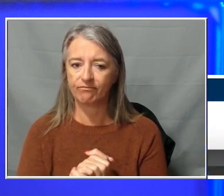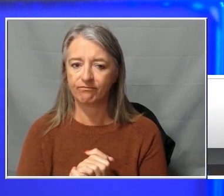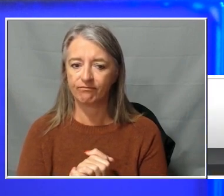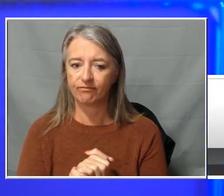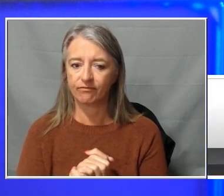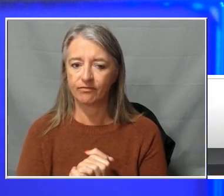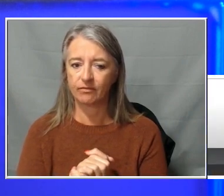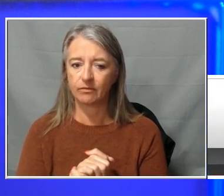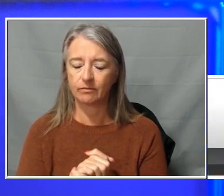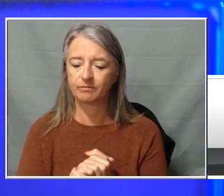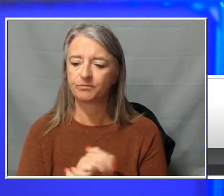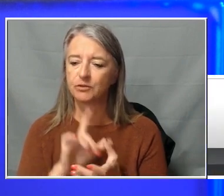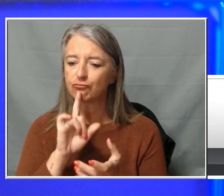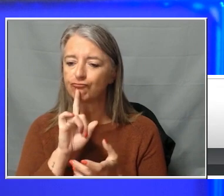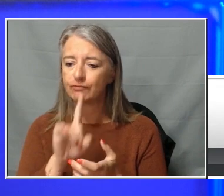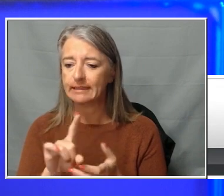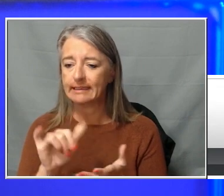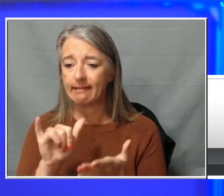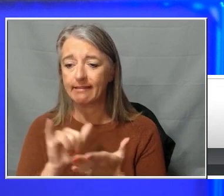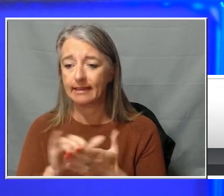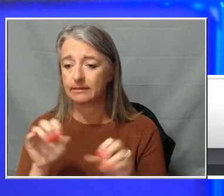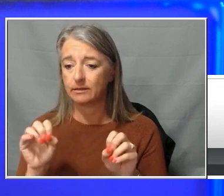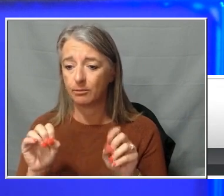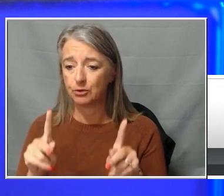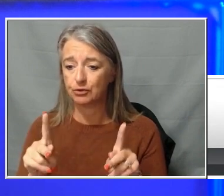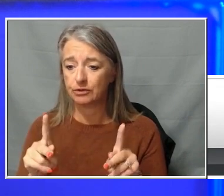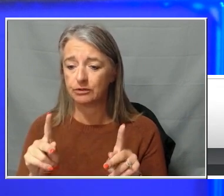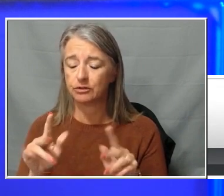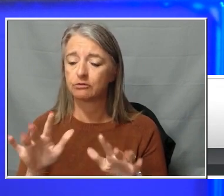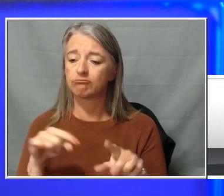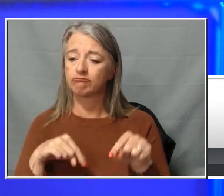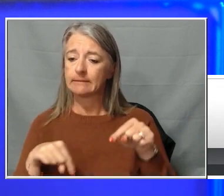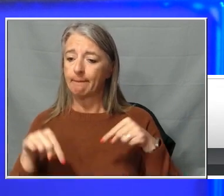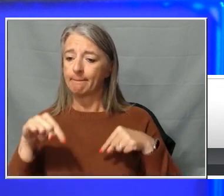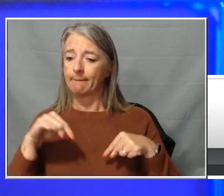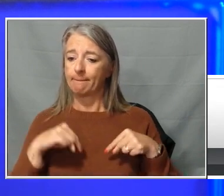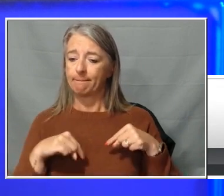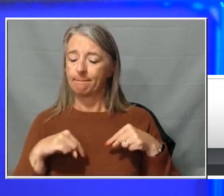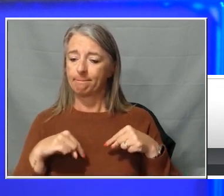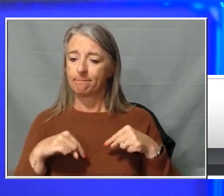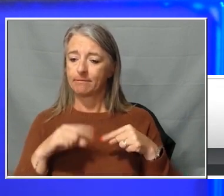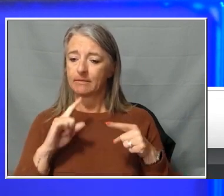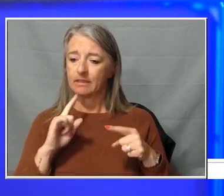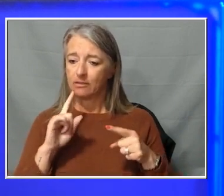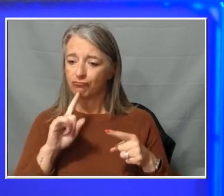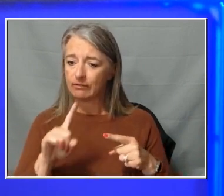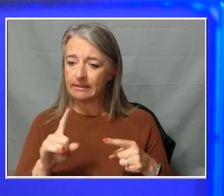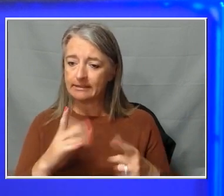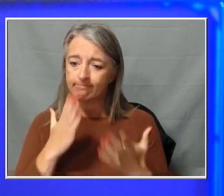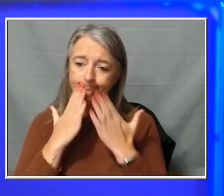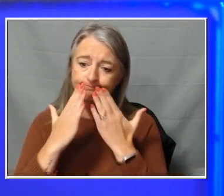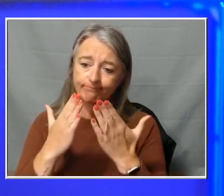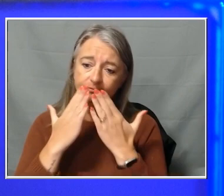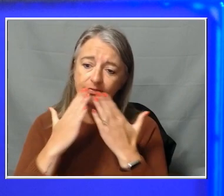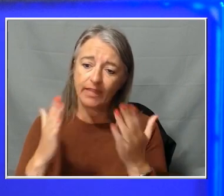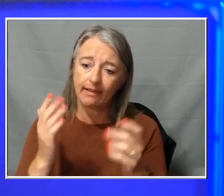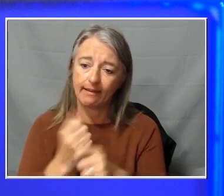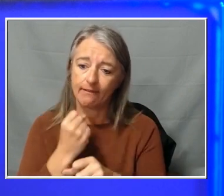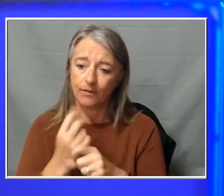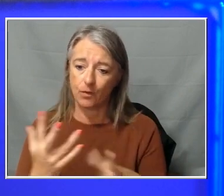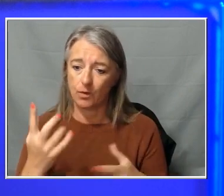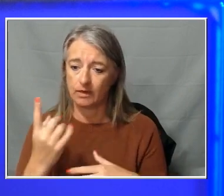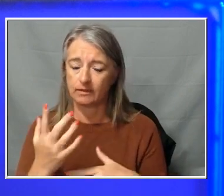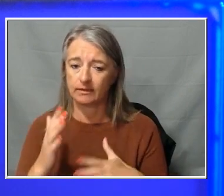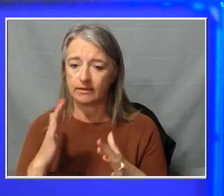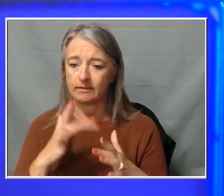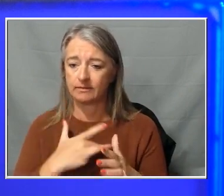it's an opportunity to take a step back and express gratitude, be grateful,